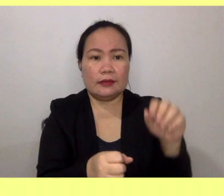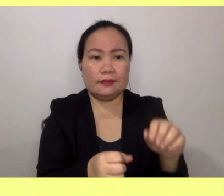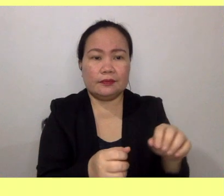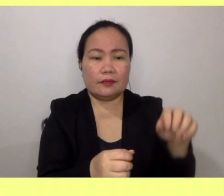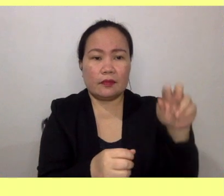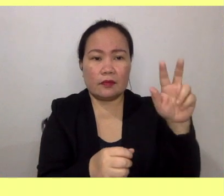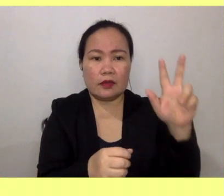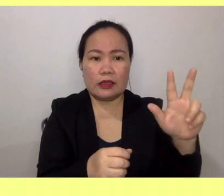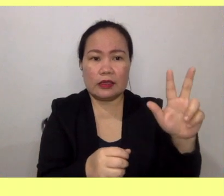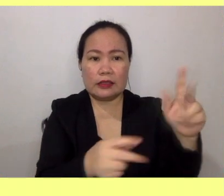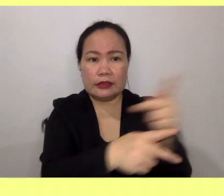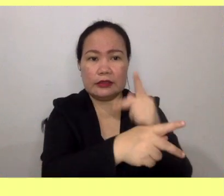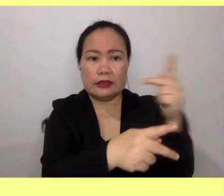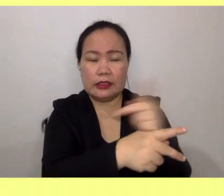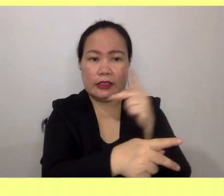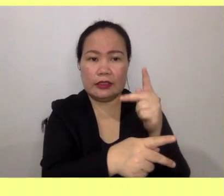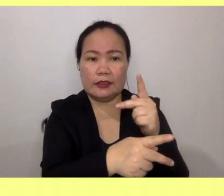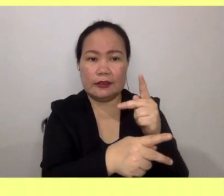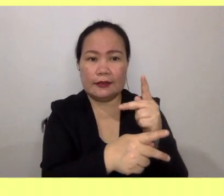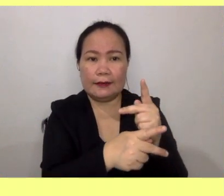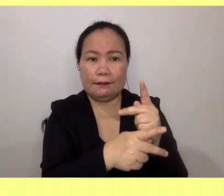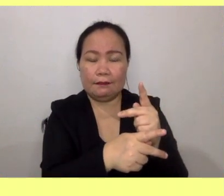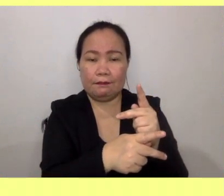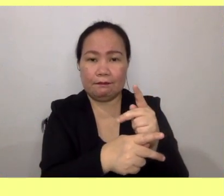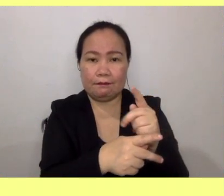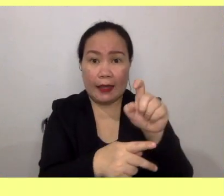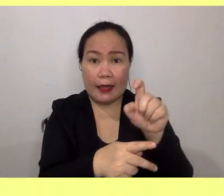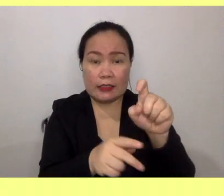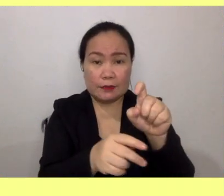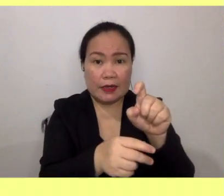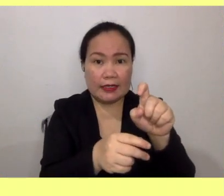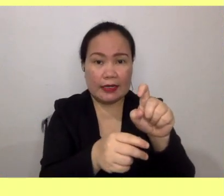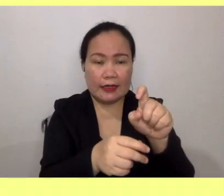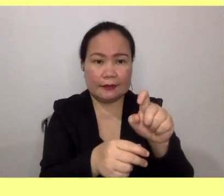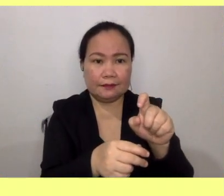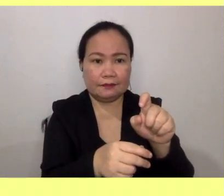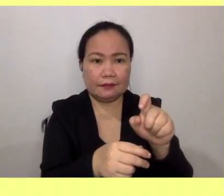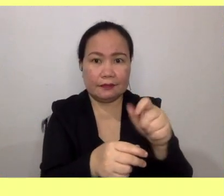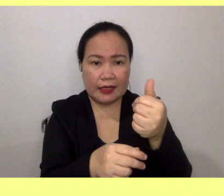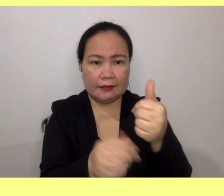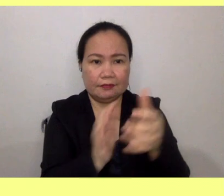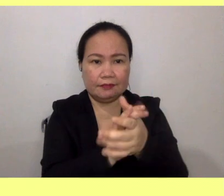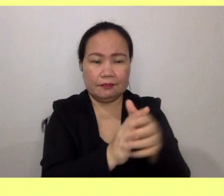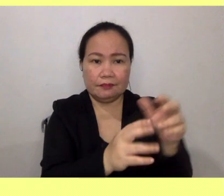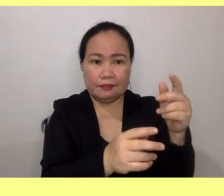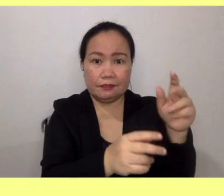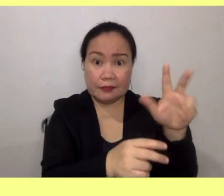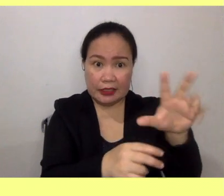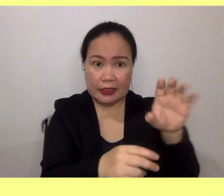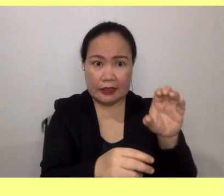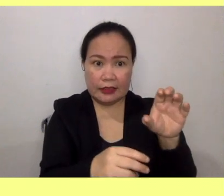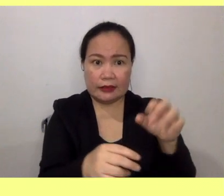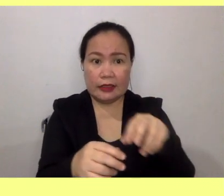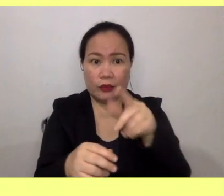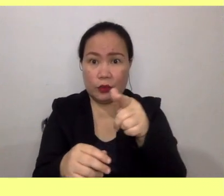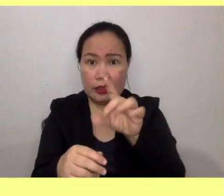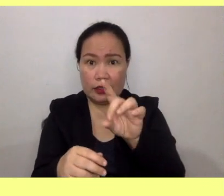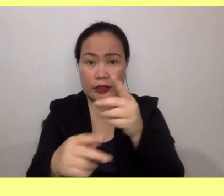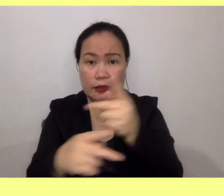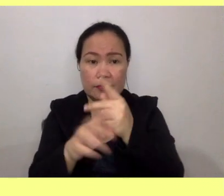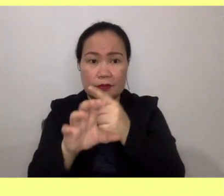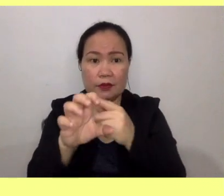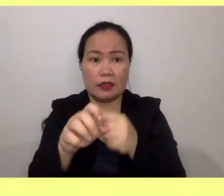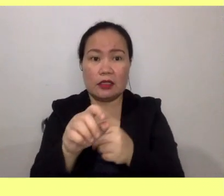times 10, that is 300. And then 28 times 15, that is 420. Now, we